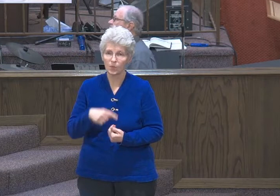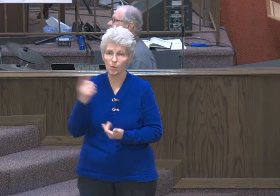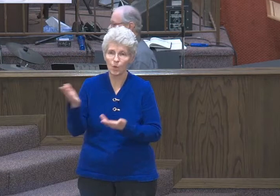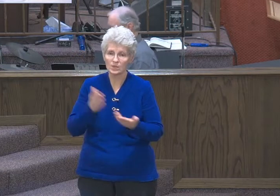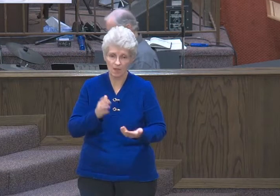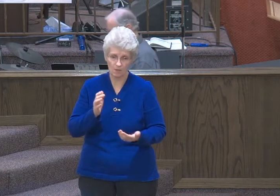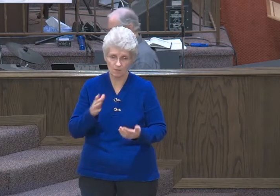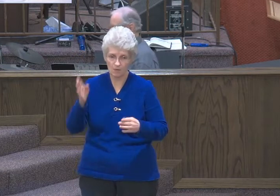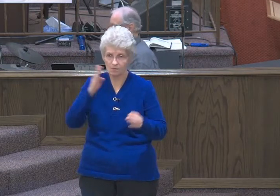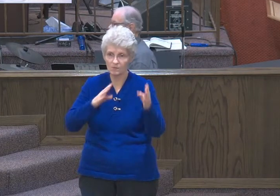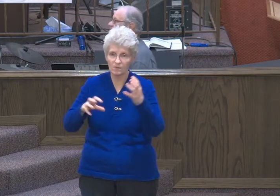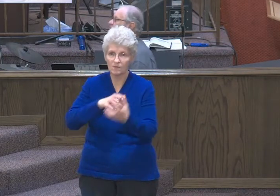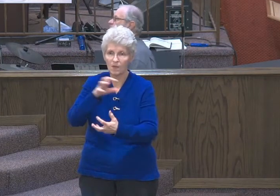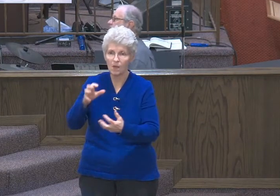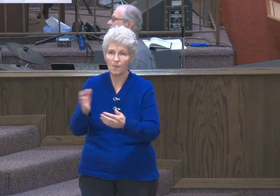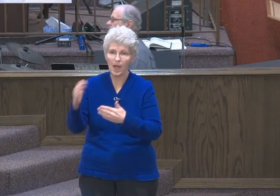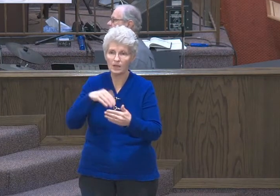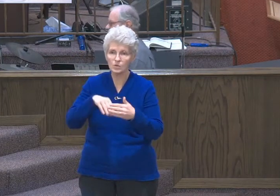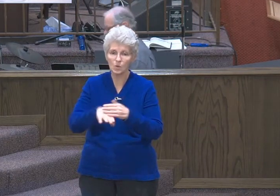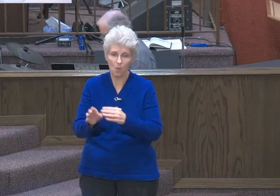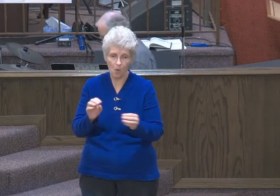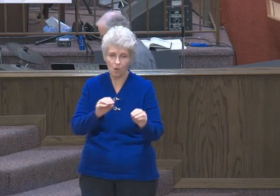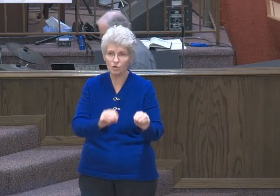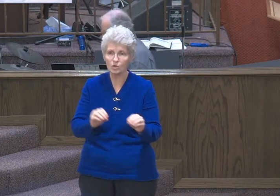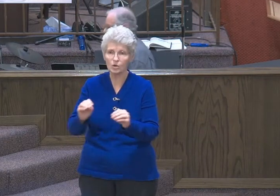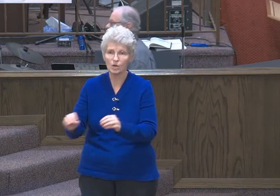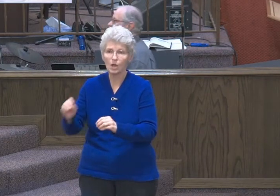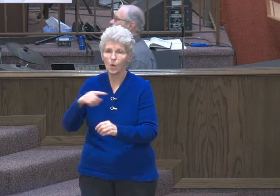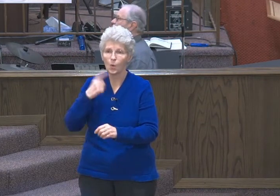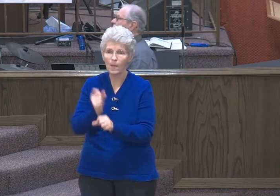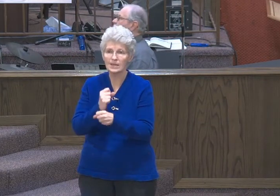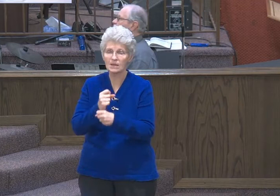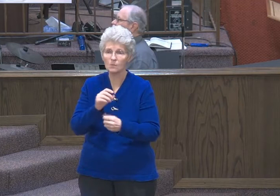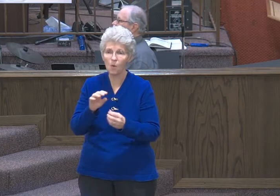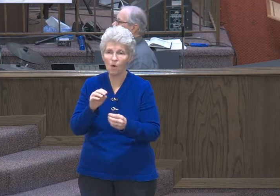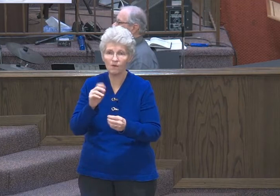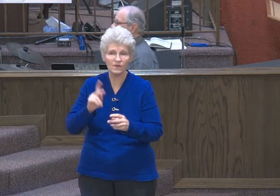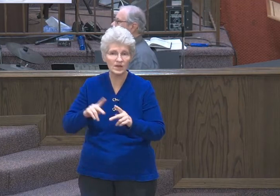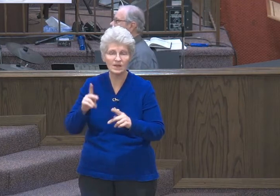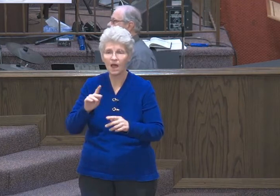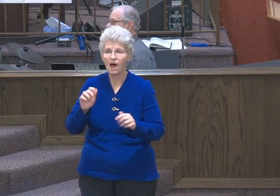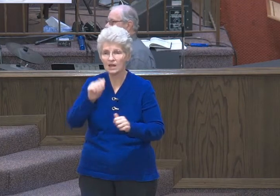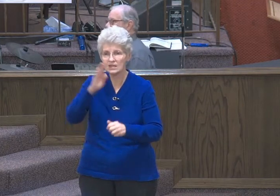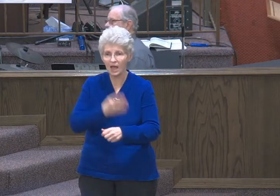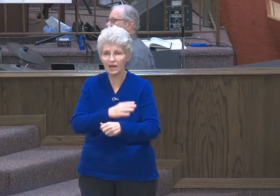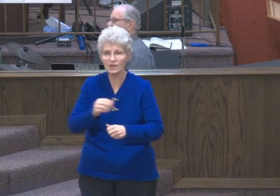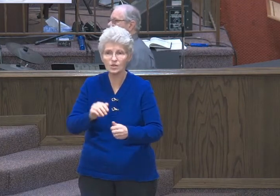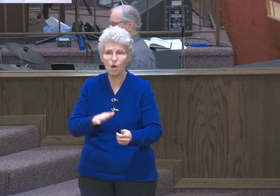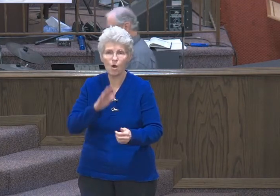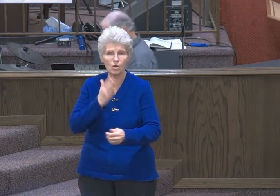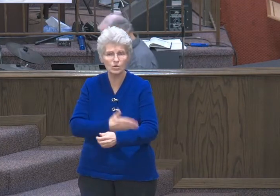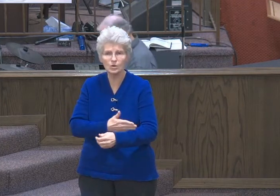Who brings the chaos back into order? Who makes the orphan a son